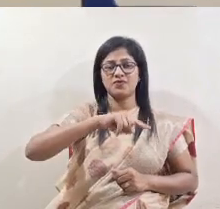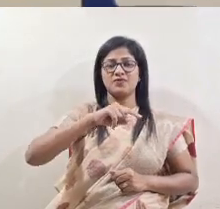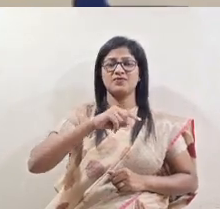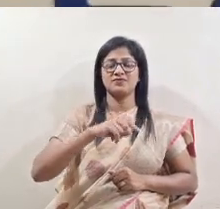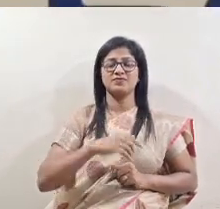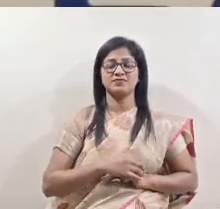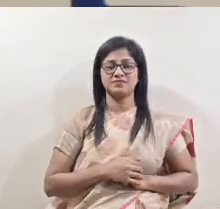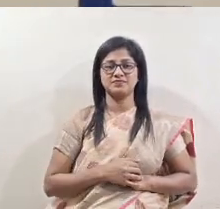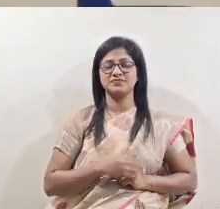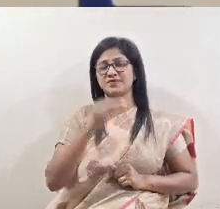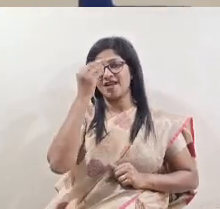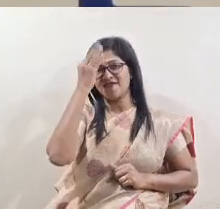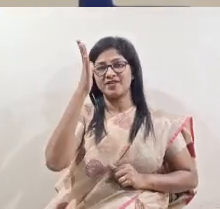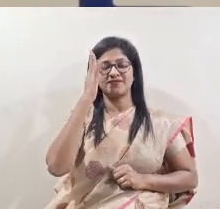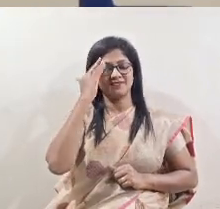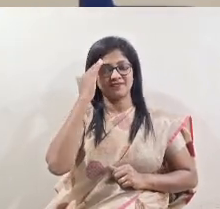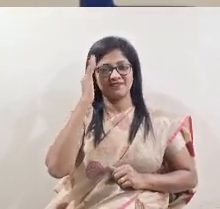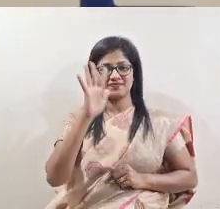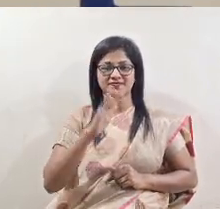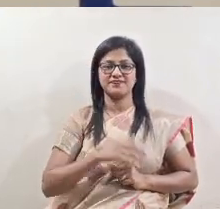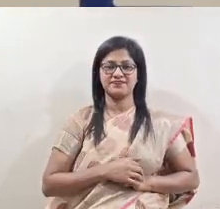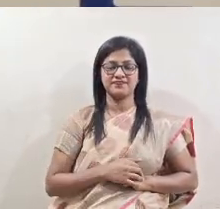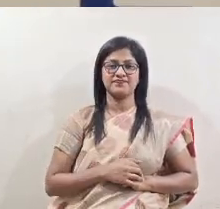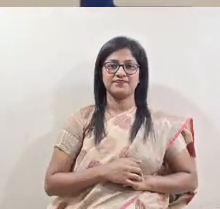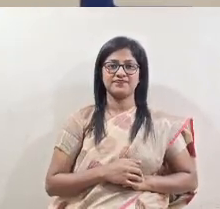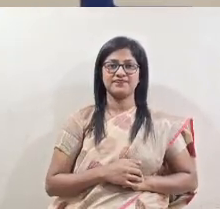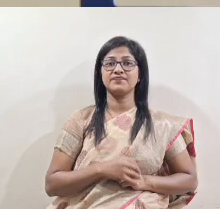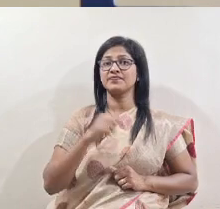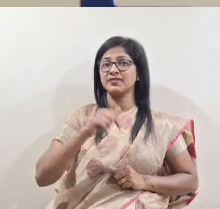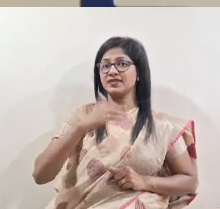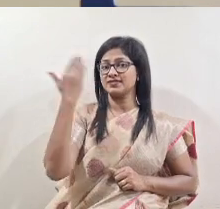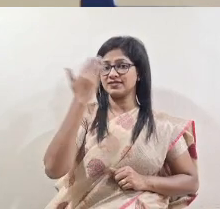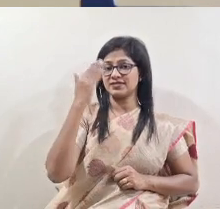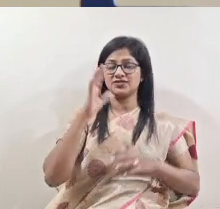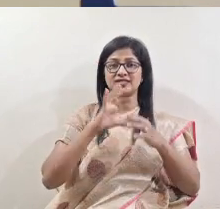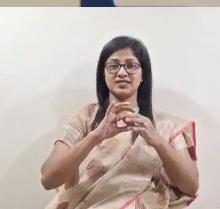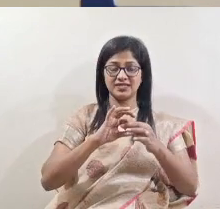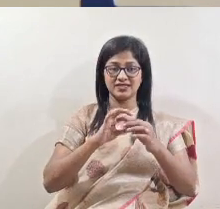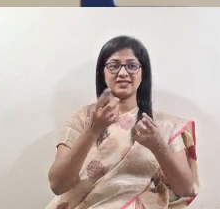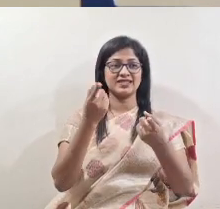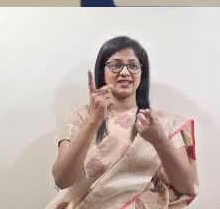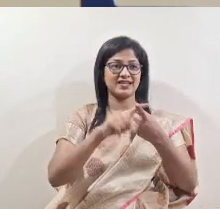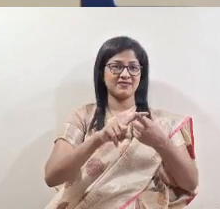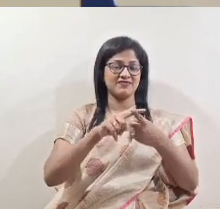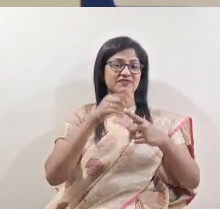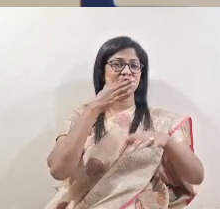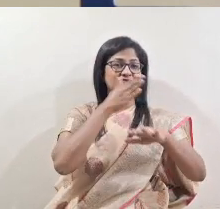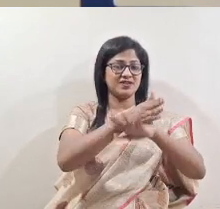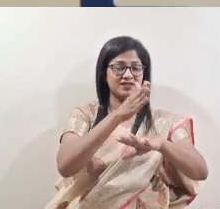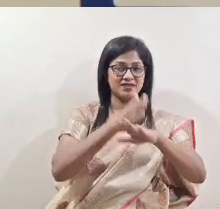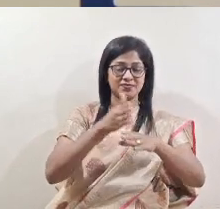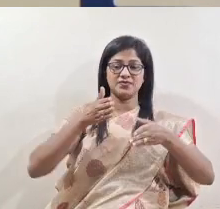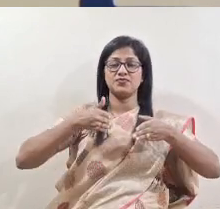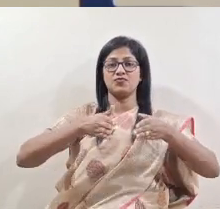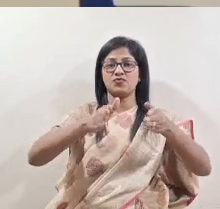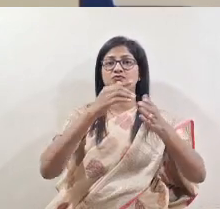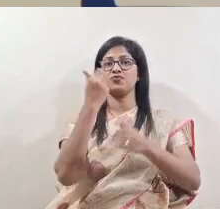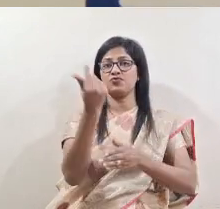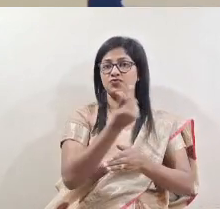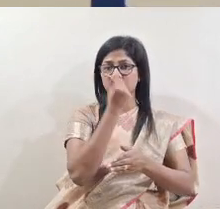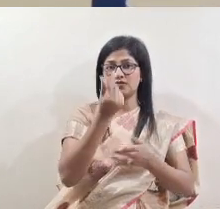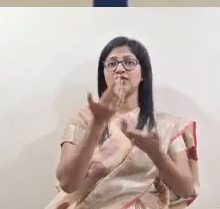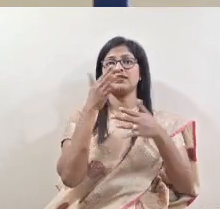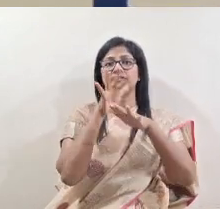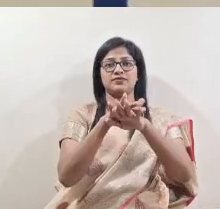must be aware of. That this session is about vulnerable road users and